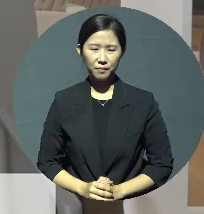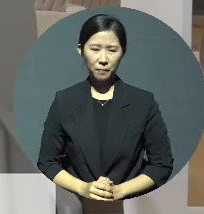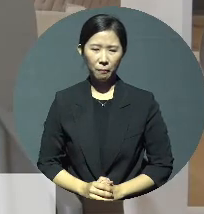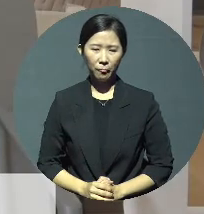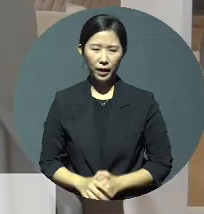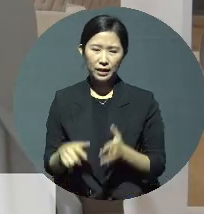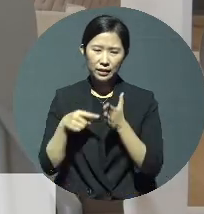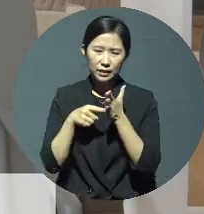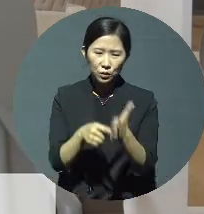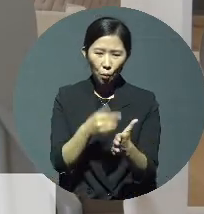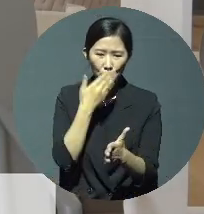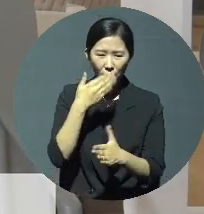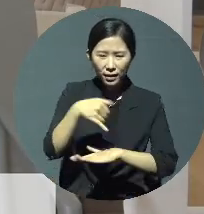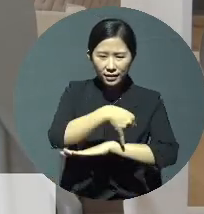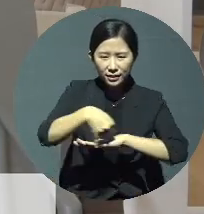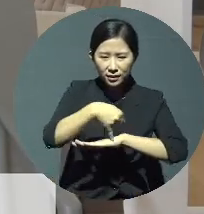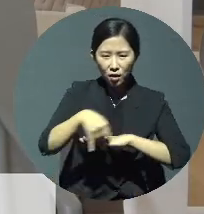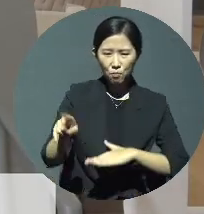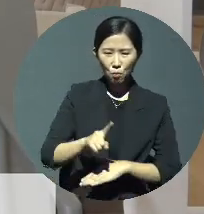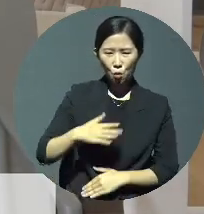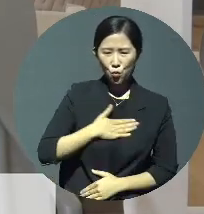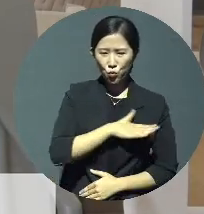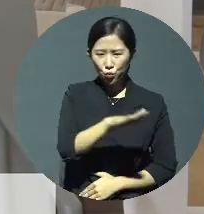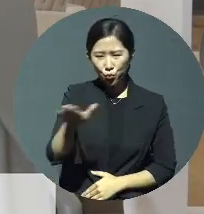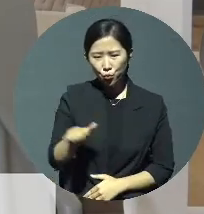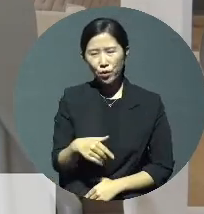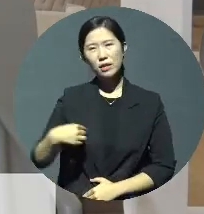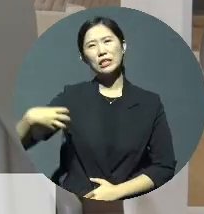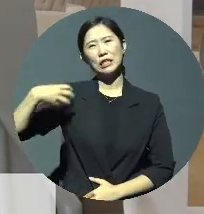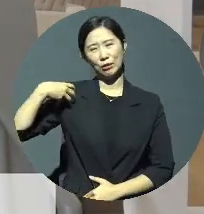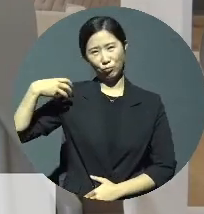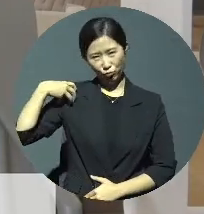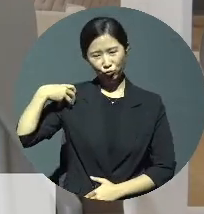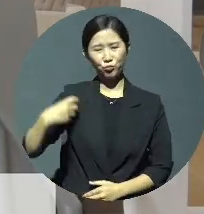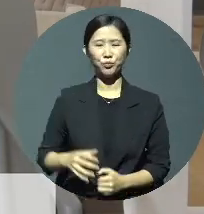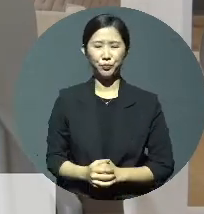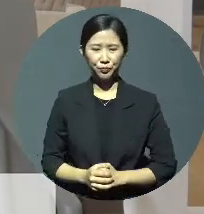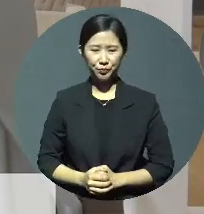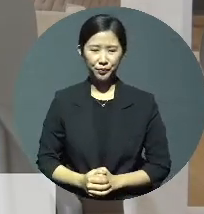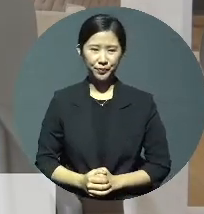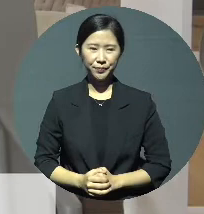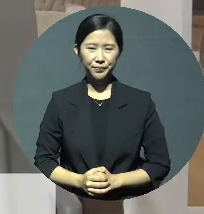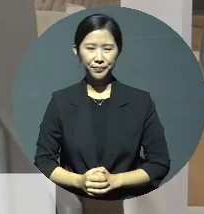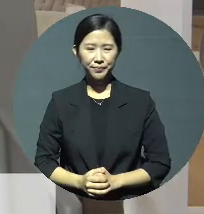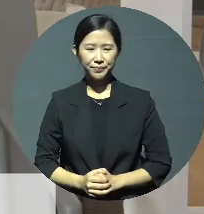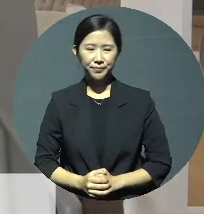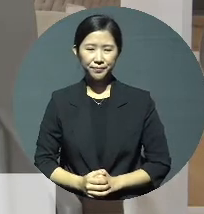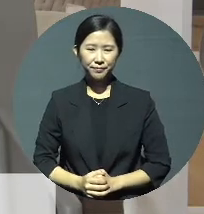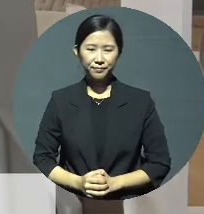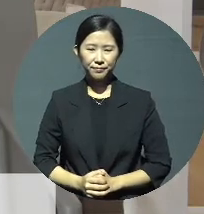So sustainability is a huge mandate for us here as a group of designers.